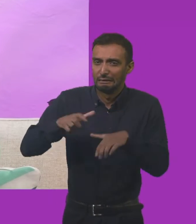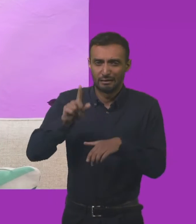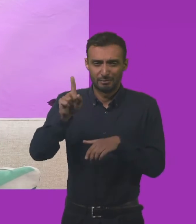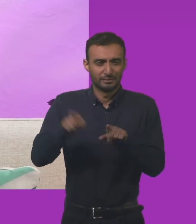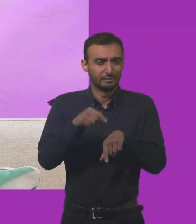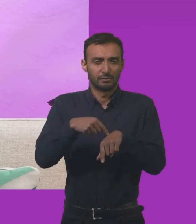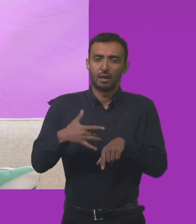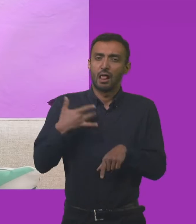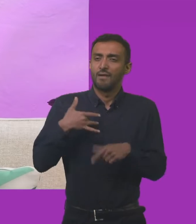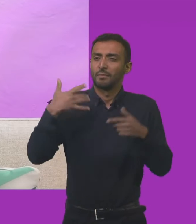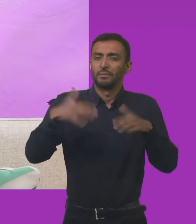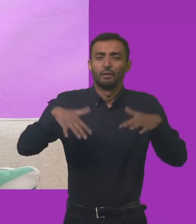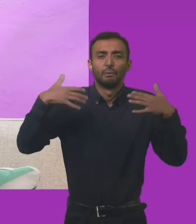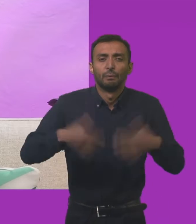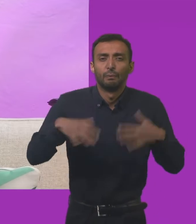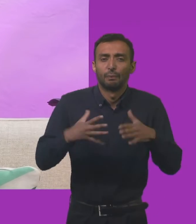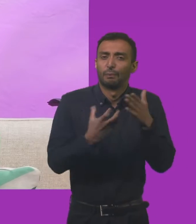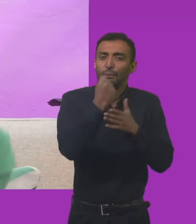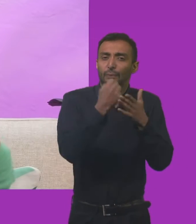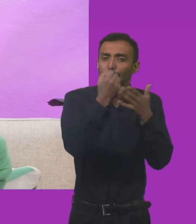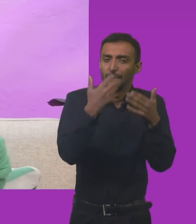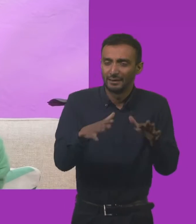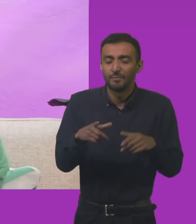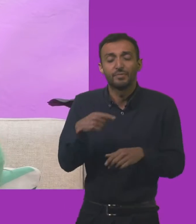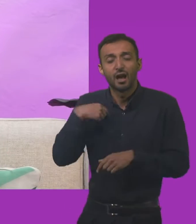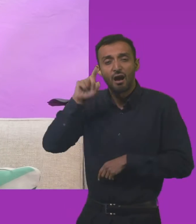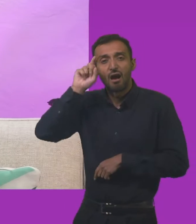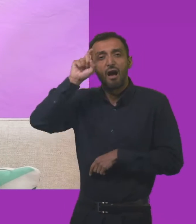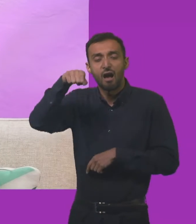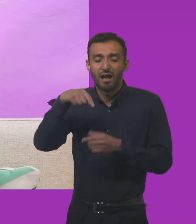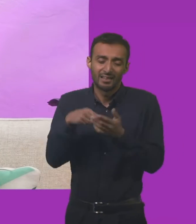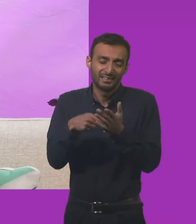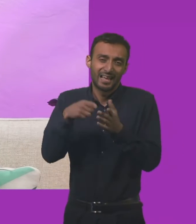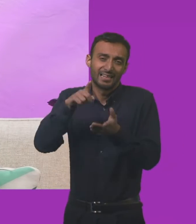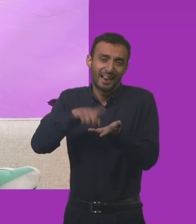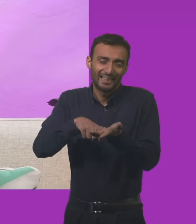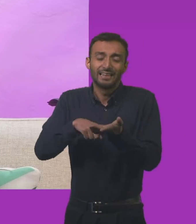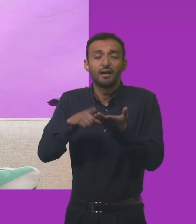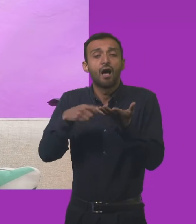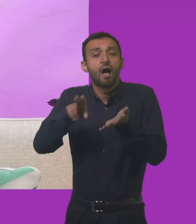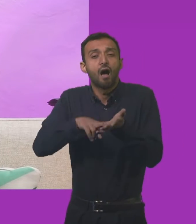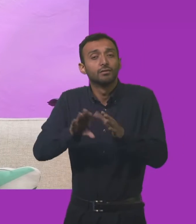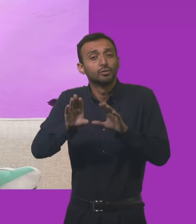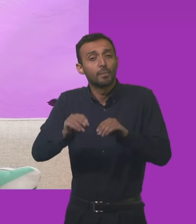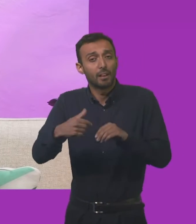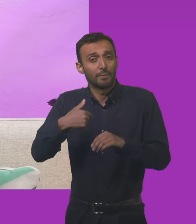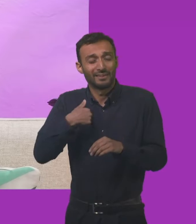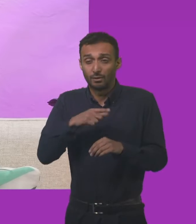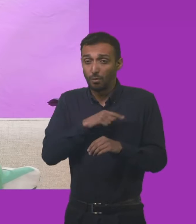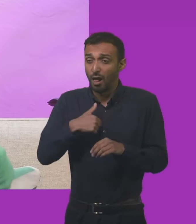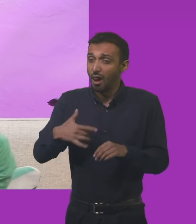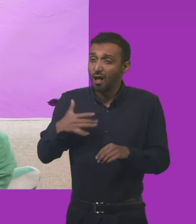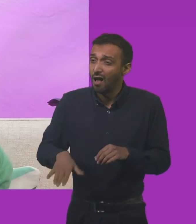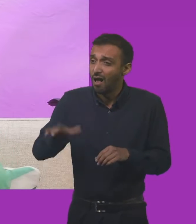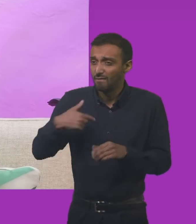that, the Tanyalee Unstoppable Me mantra was sort of born from that. I realized my entire life I just believed I could. So